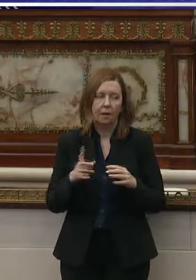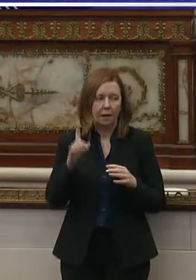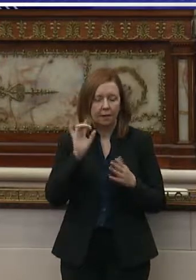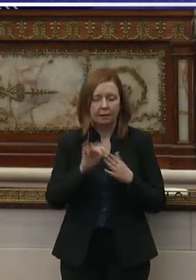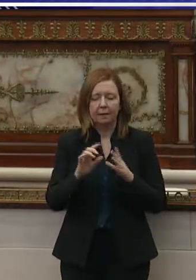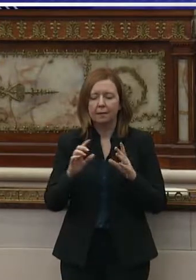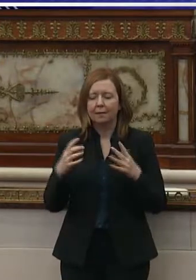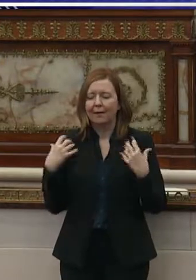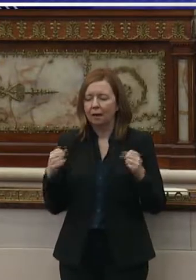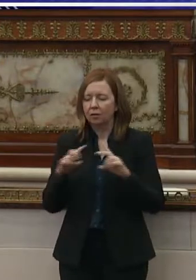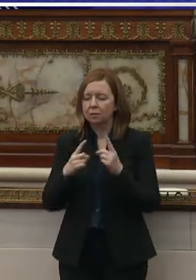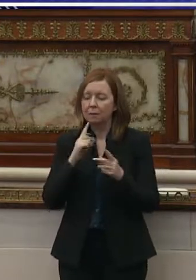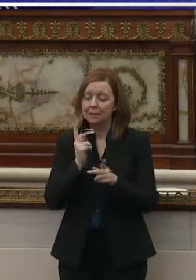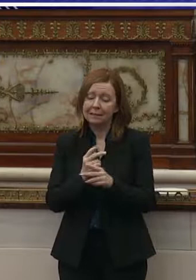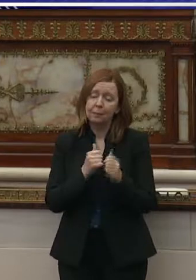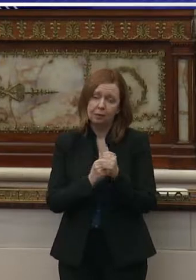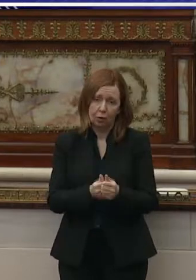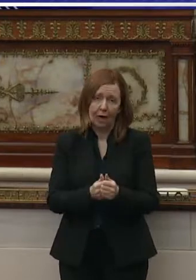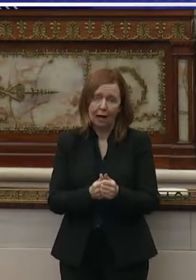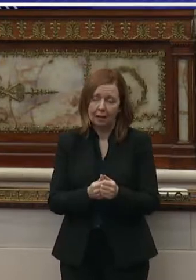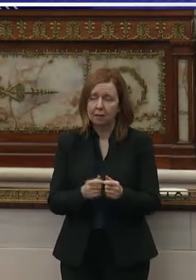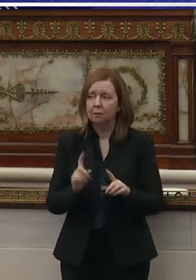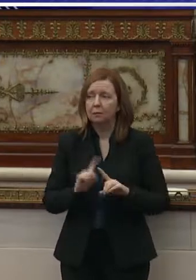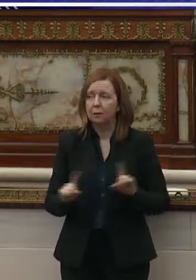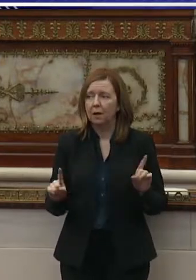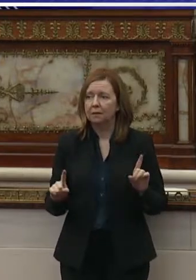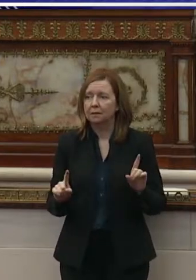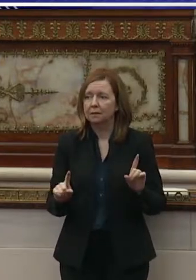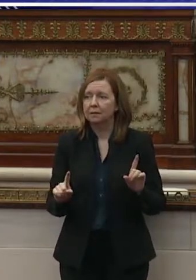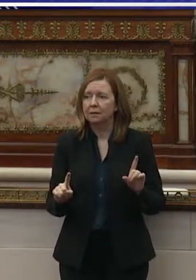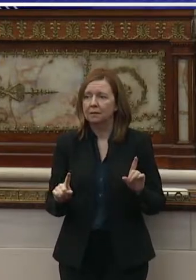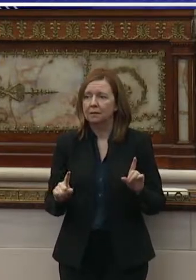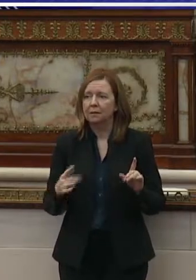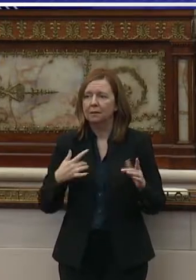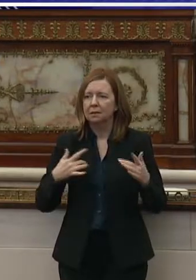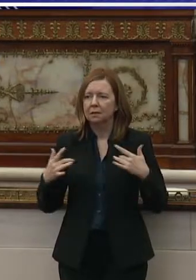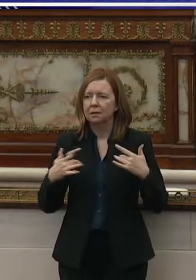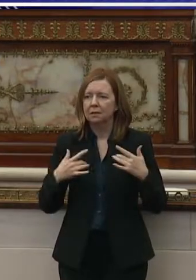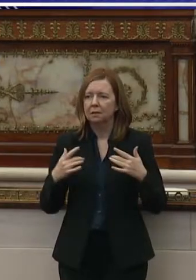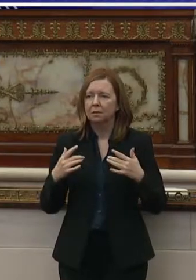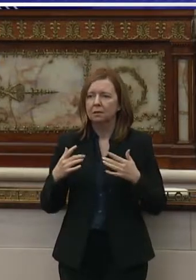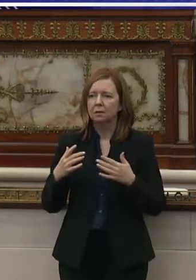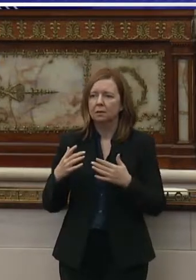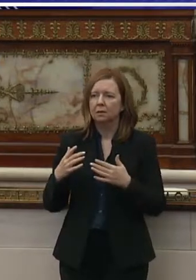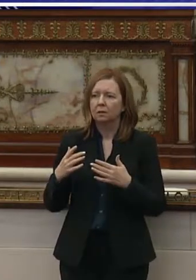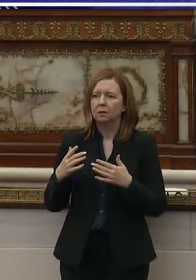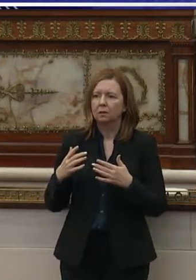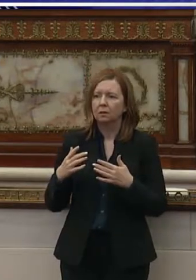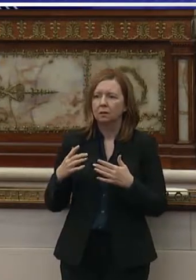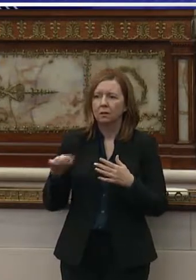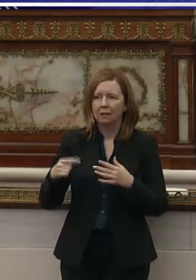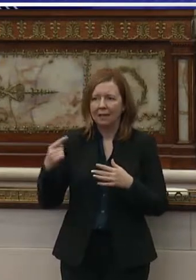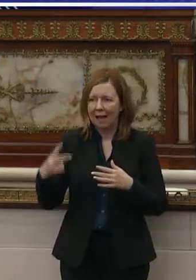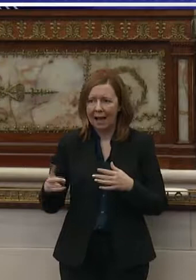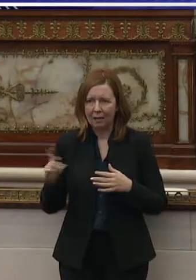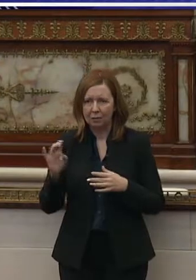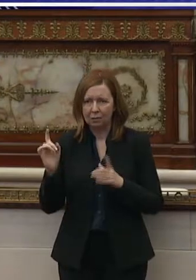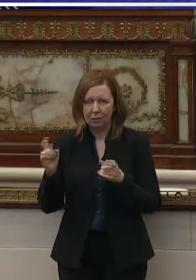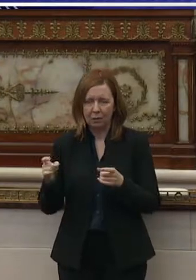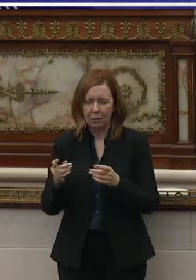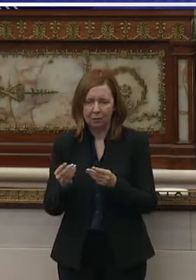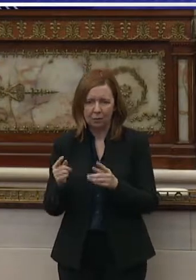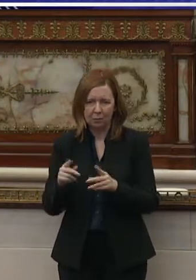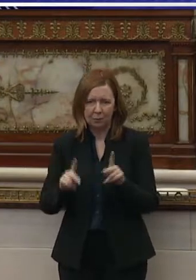is keeping track, but it is concerning that only half of the doses are going out